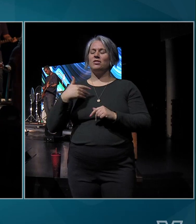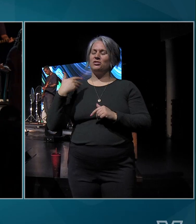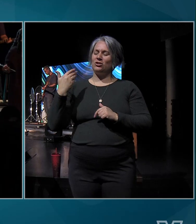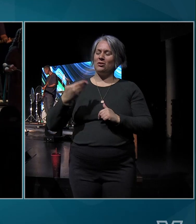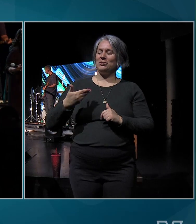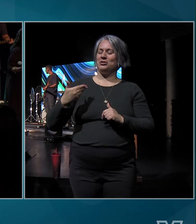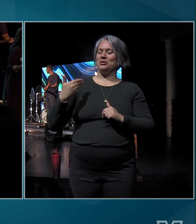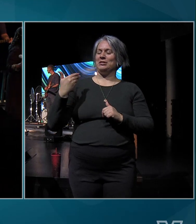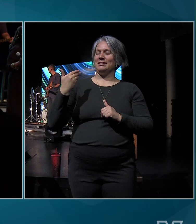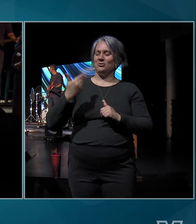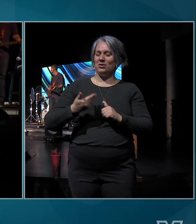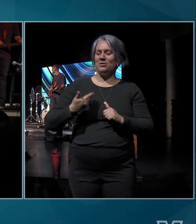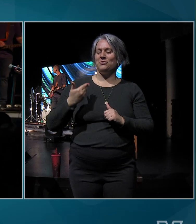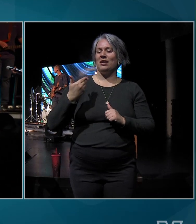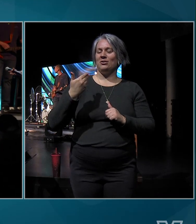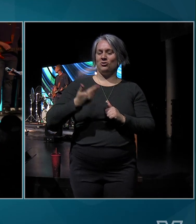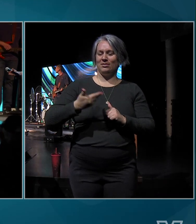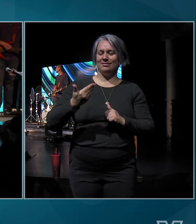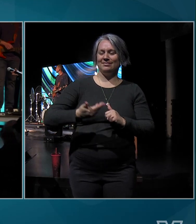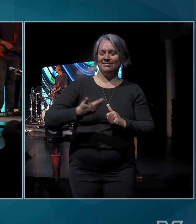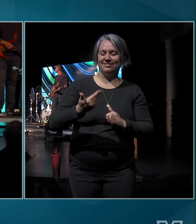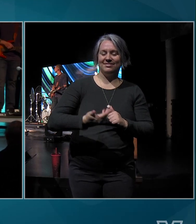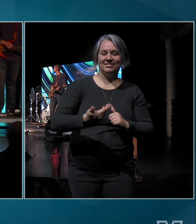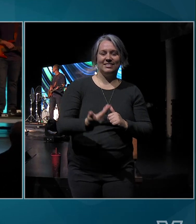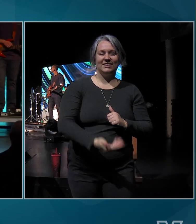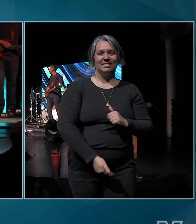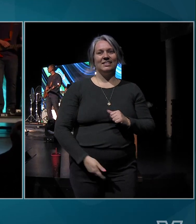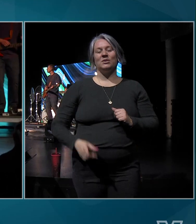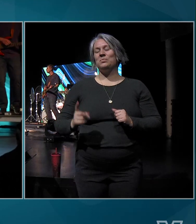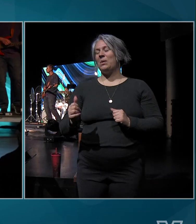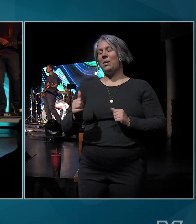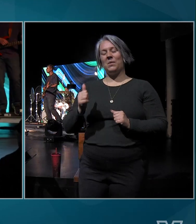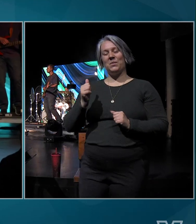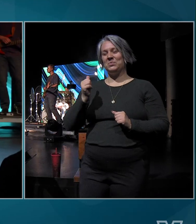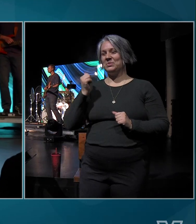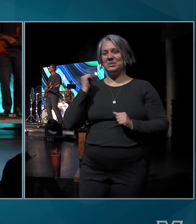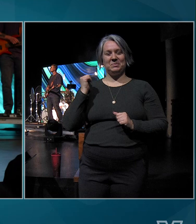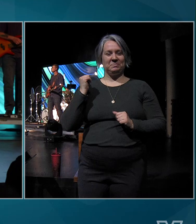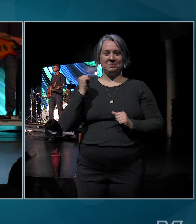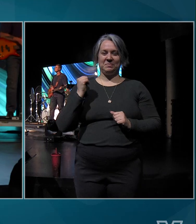to generation to generation. No, he won't.